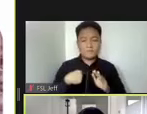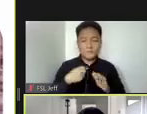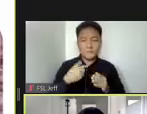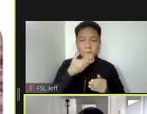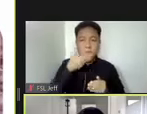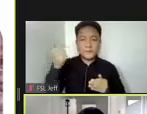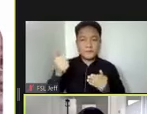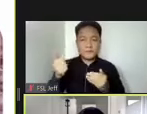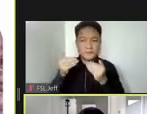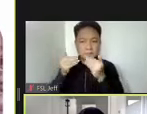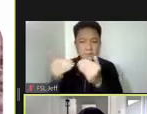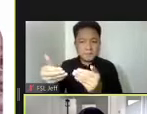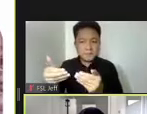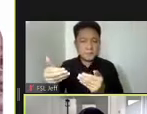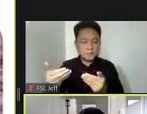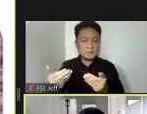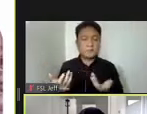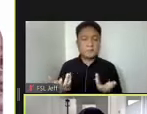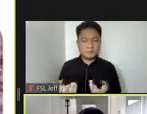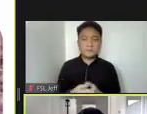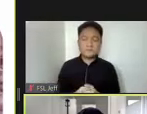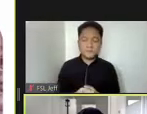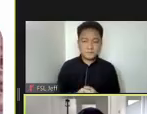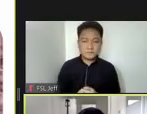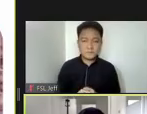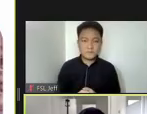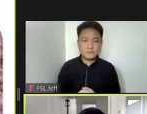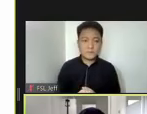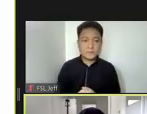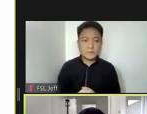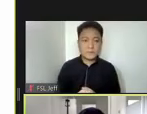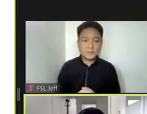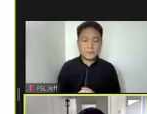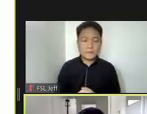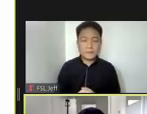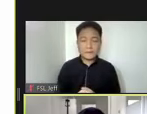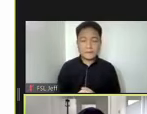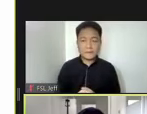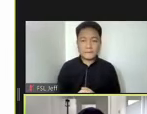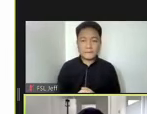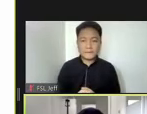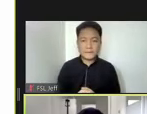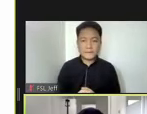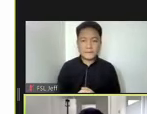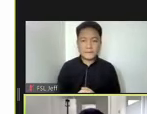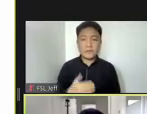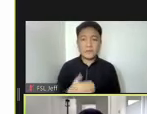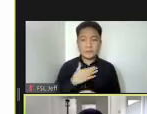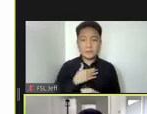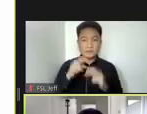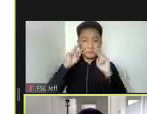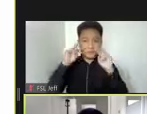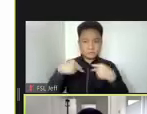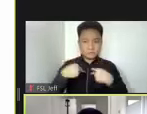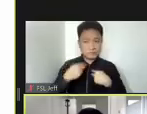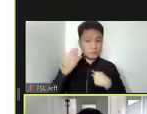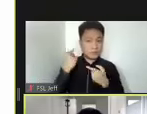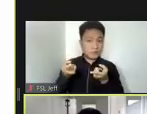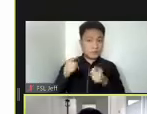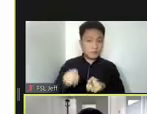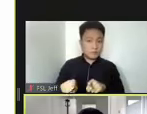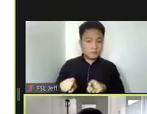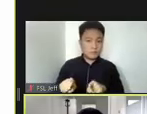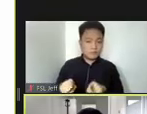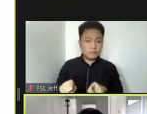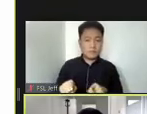If you have your lowest point, of course, you should have also your turning point. No, 3 things again. You have to recognize your problem. You have to accept your